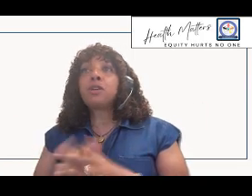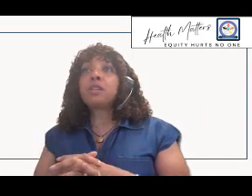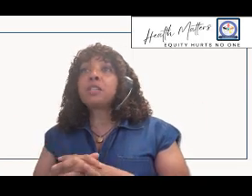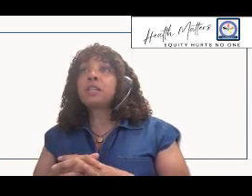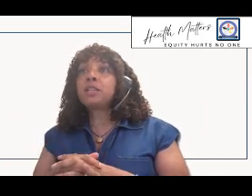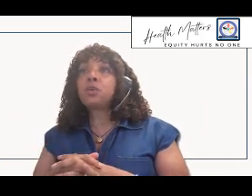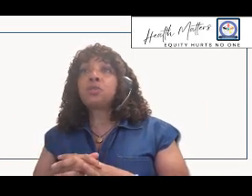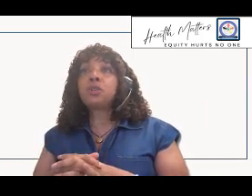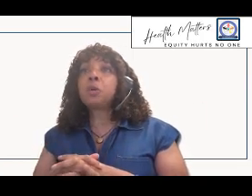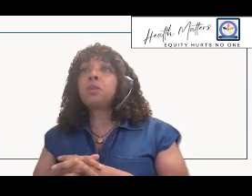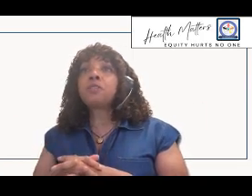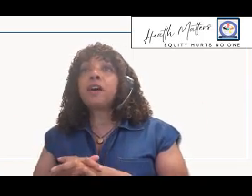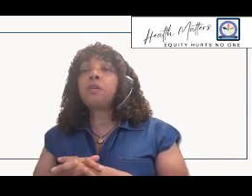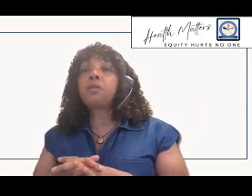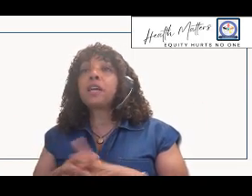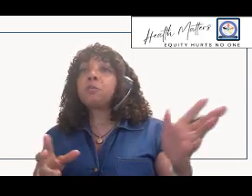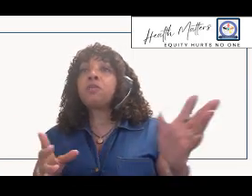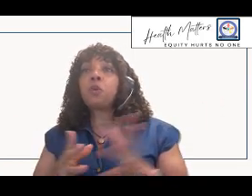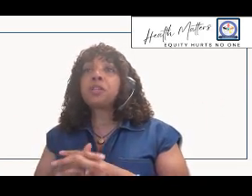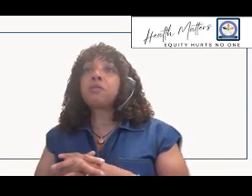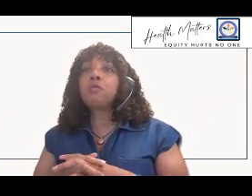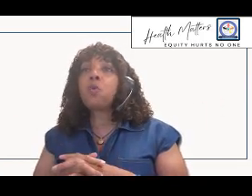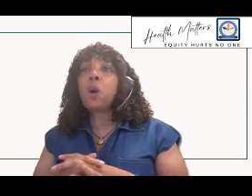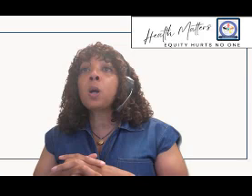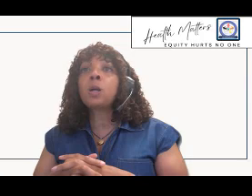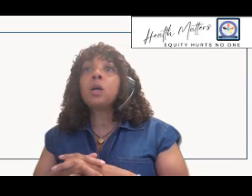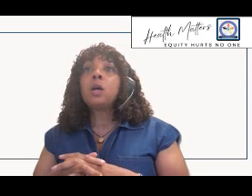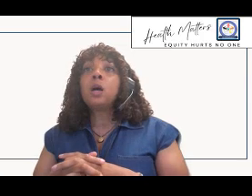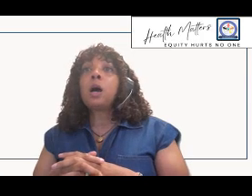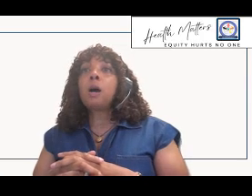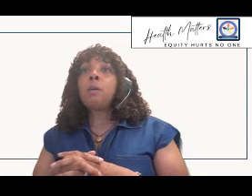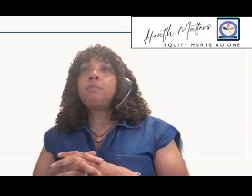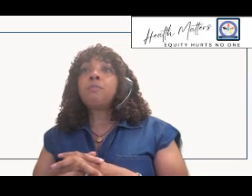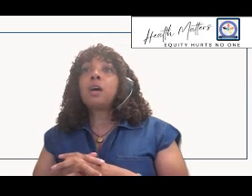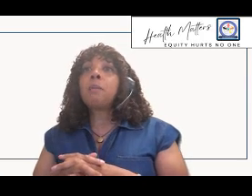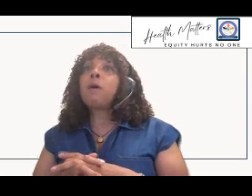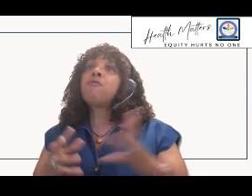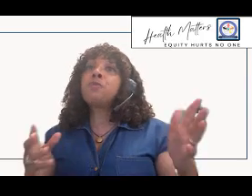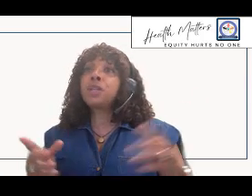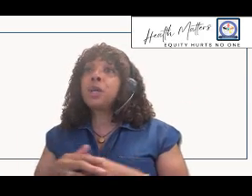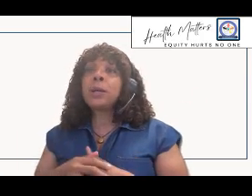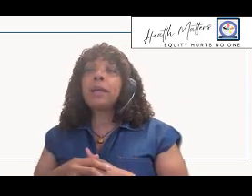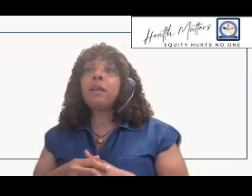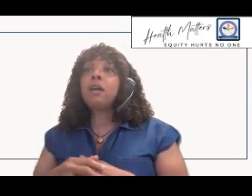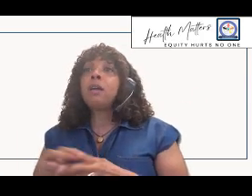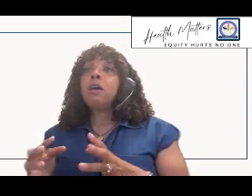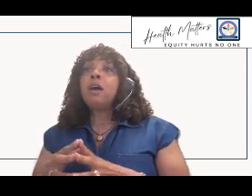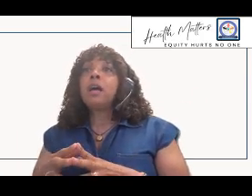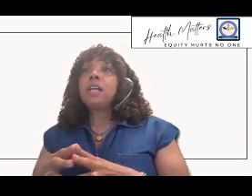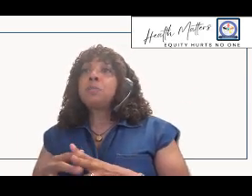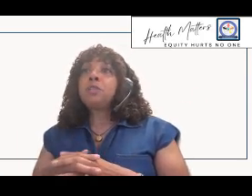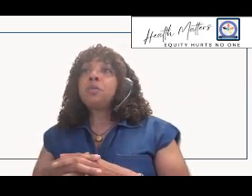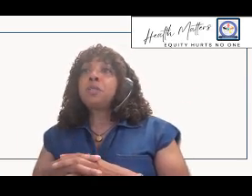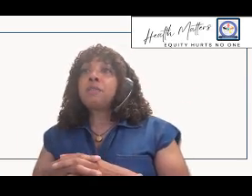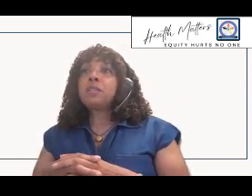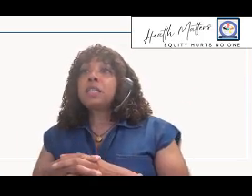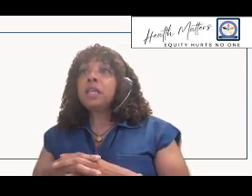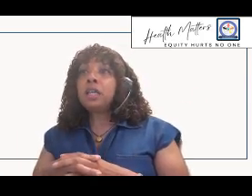Others that are addressing social determinants of health, SB 474, about food security,